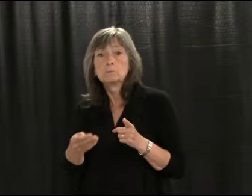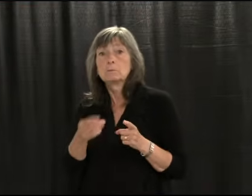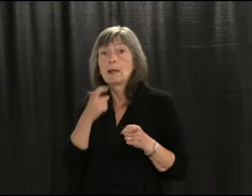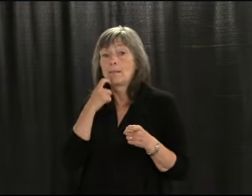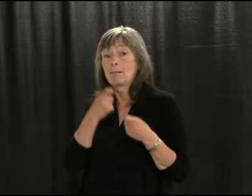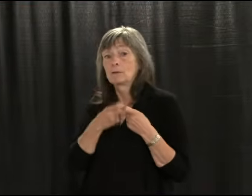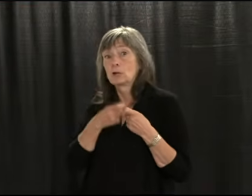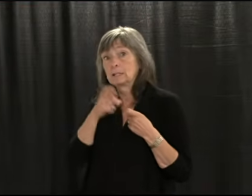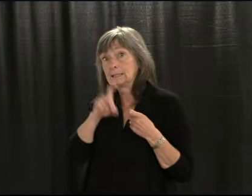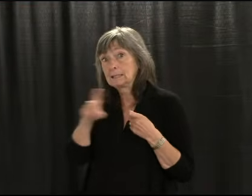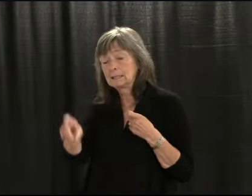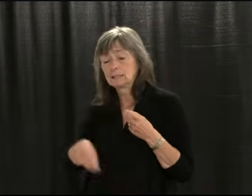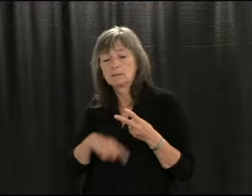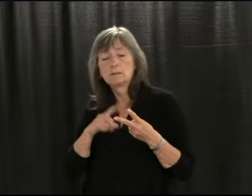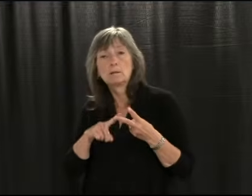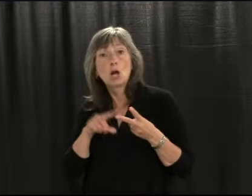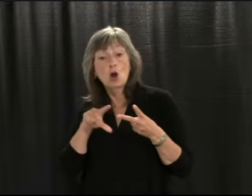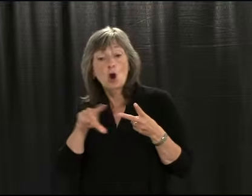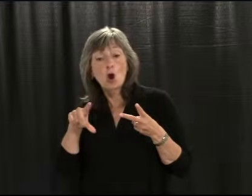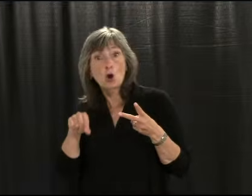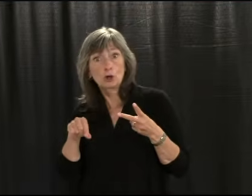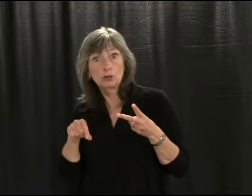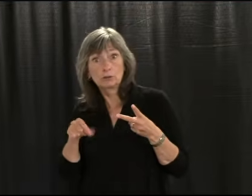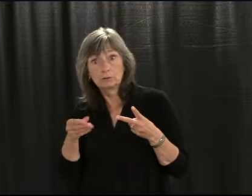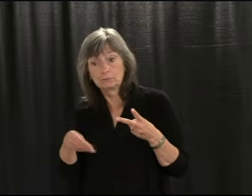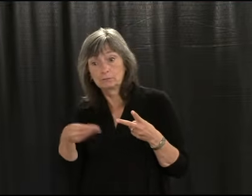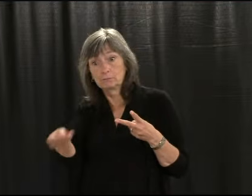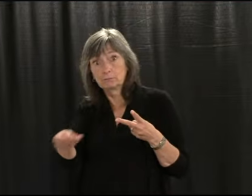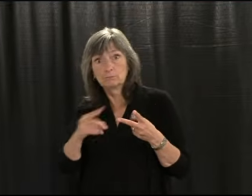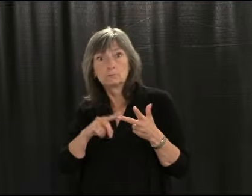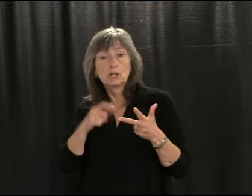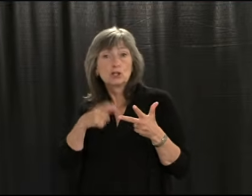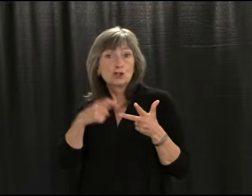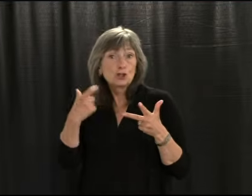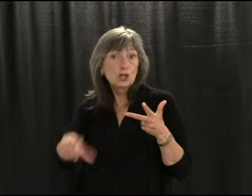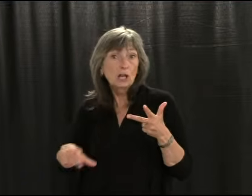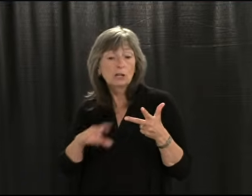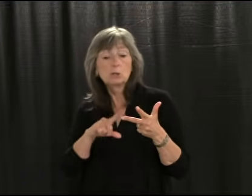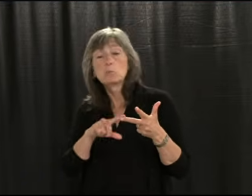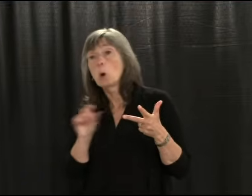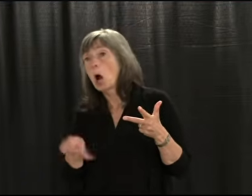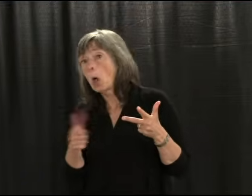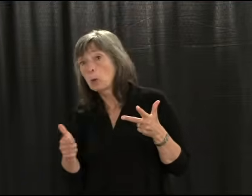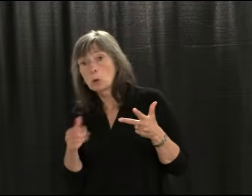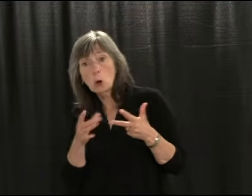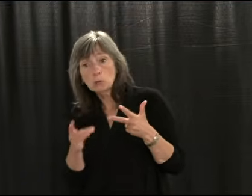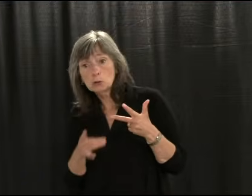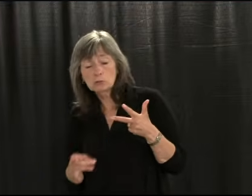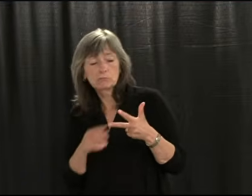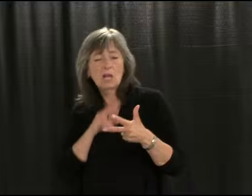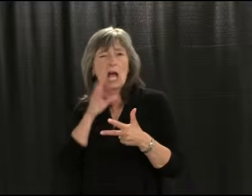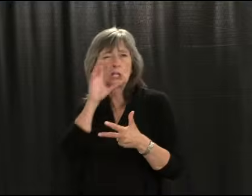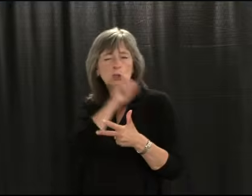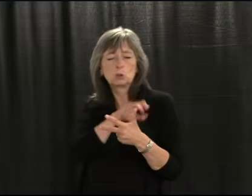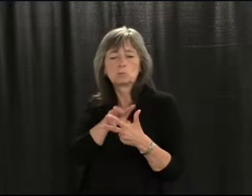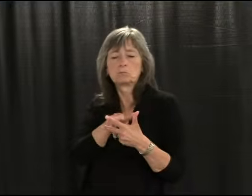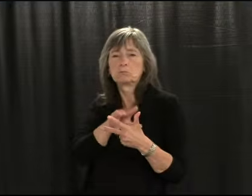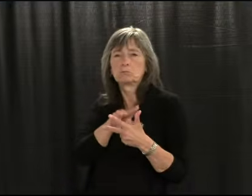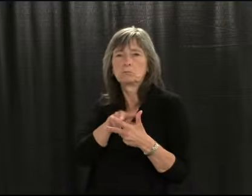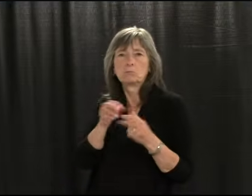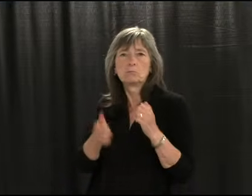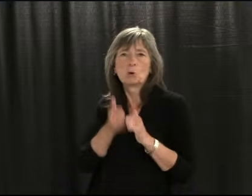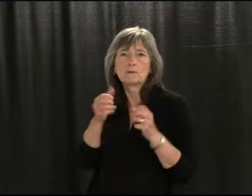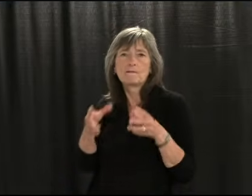funds, a prepaid card, a check, or alternate arrangements as required. I suspect the first two would be the quickest